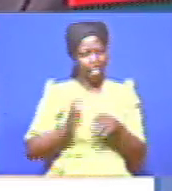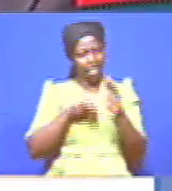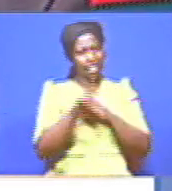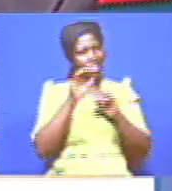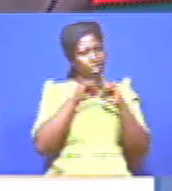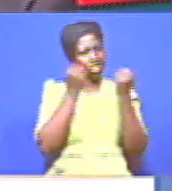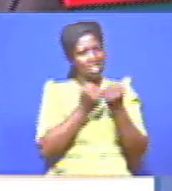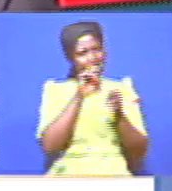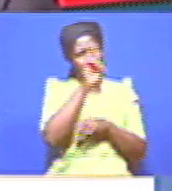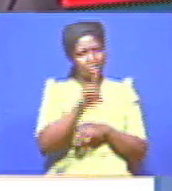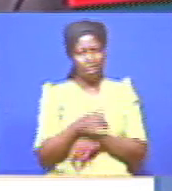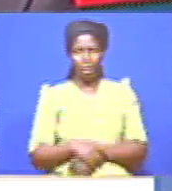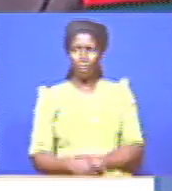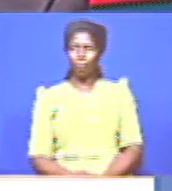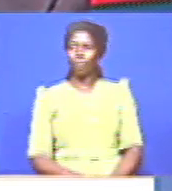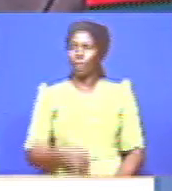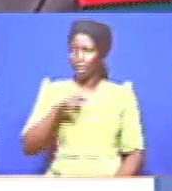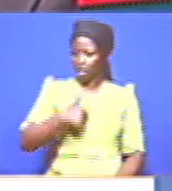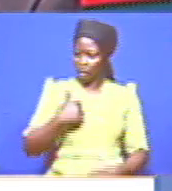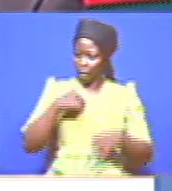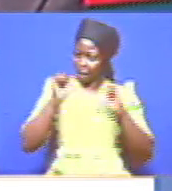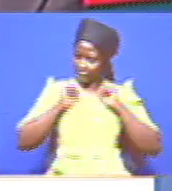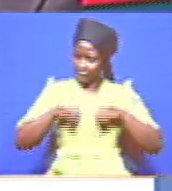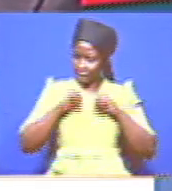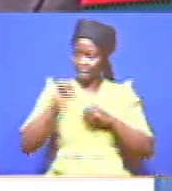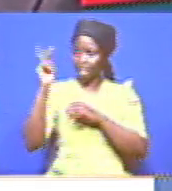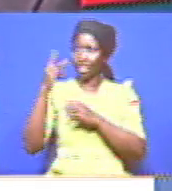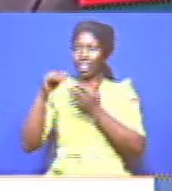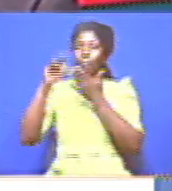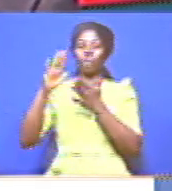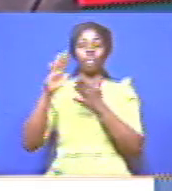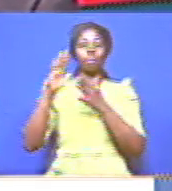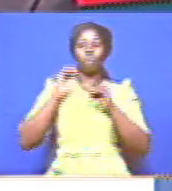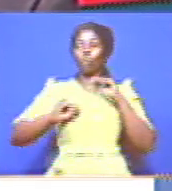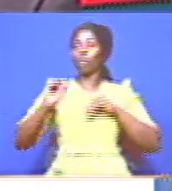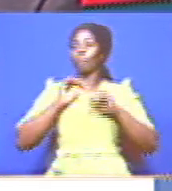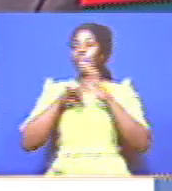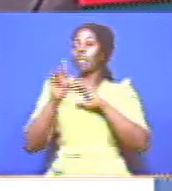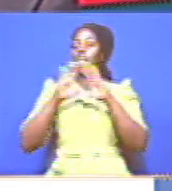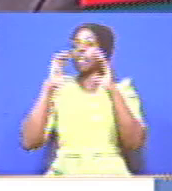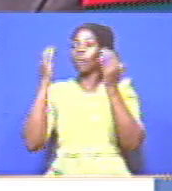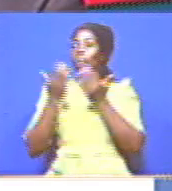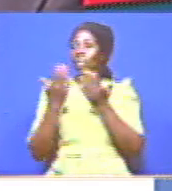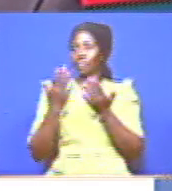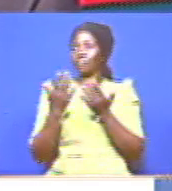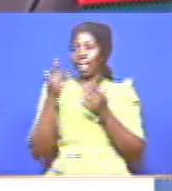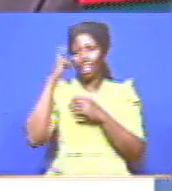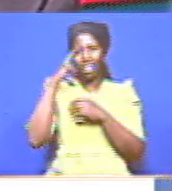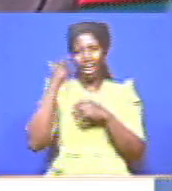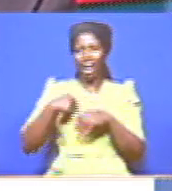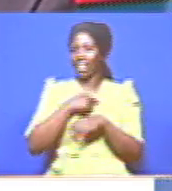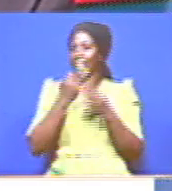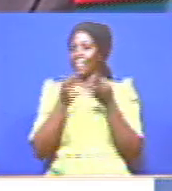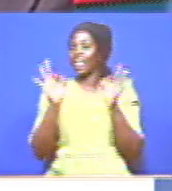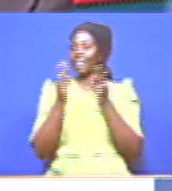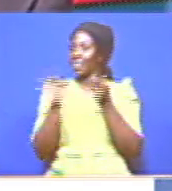all, I don't agree that Kenya is the most corrupt country in the world. Mm-hmm. I think we are so liberal and we talk so openly about mm-hmm. corruption.